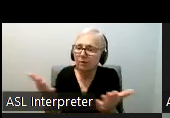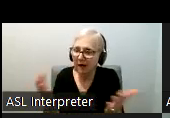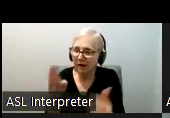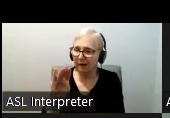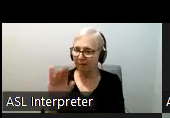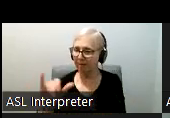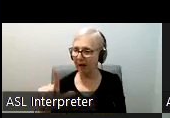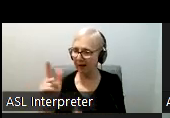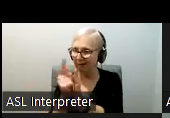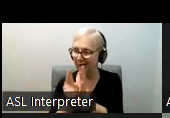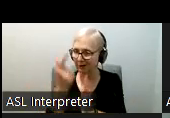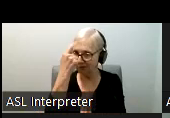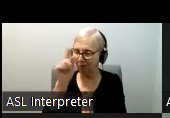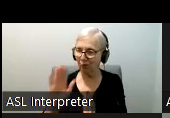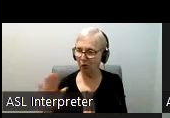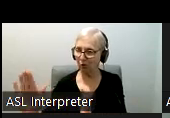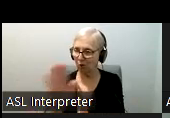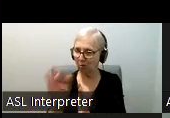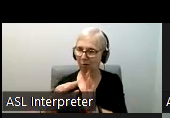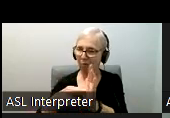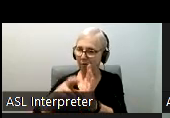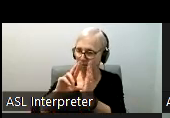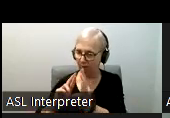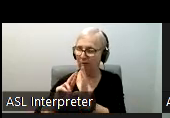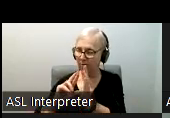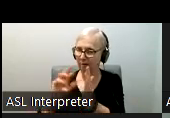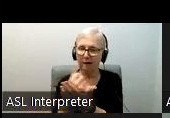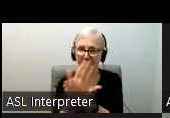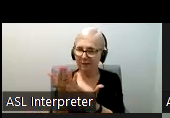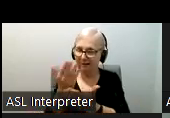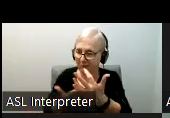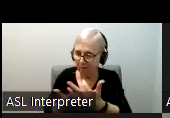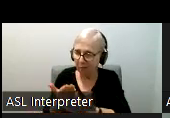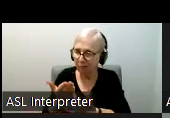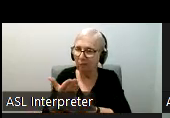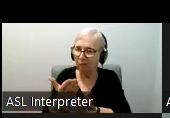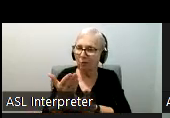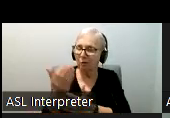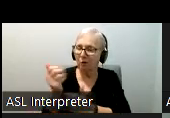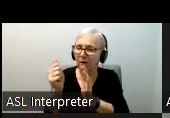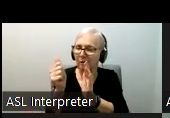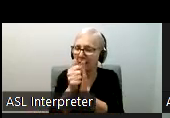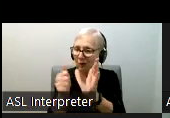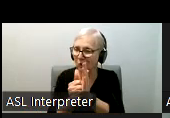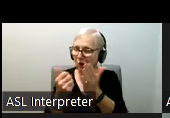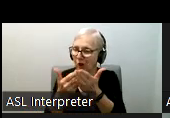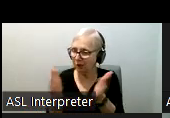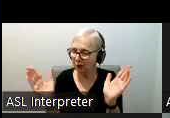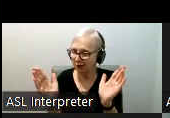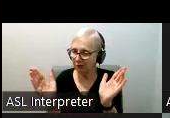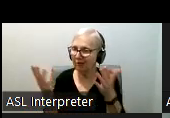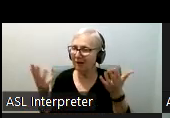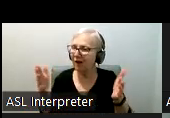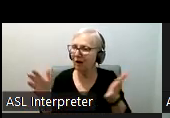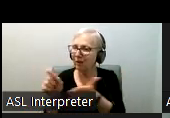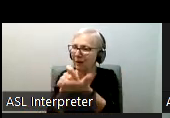your review, because everything has to go through the Attorney General, and it's already been written. There's